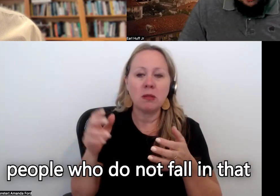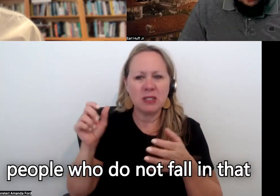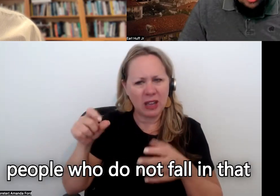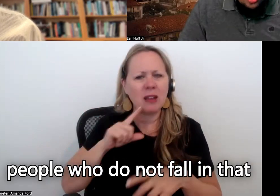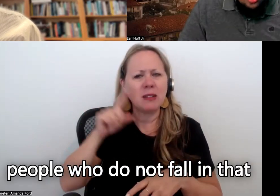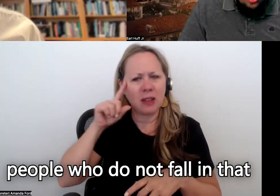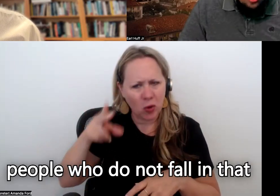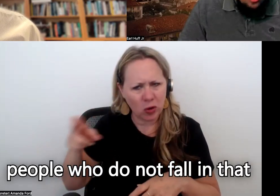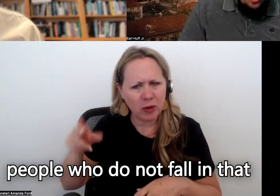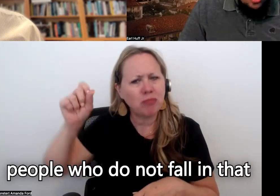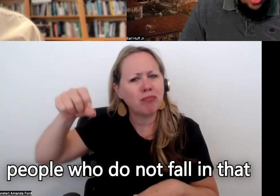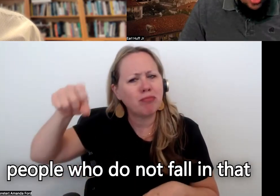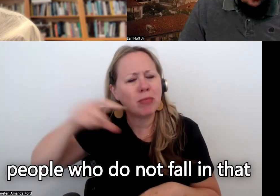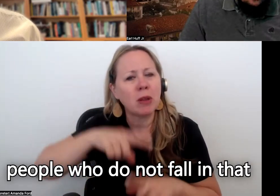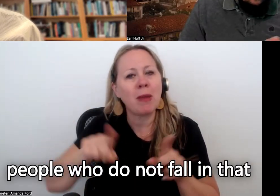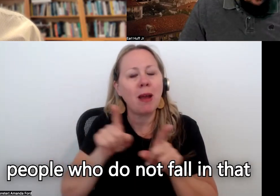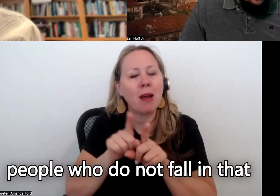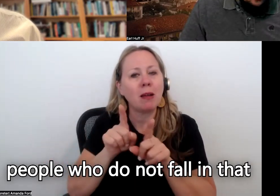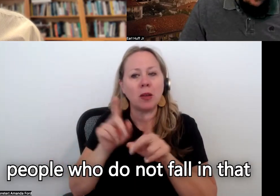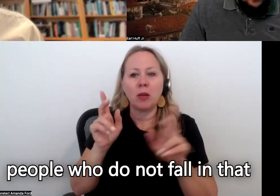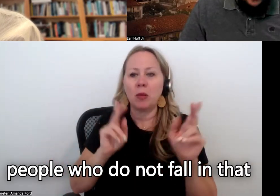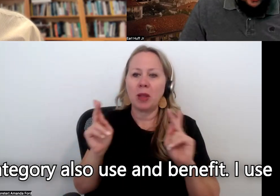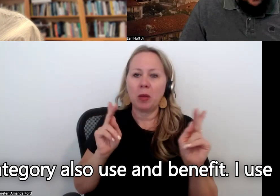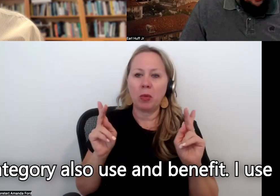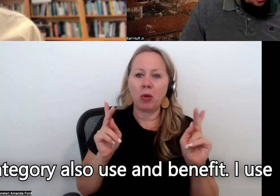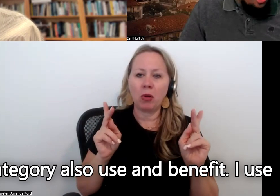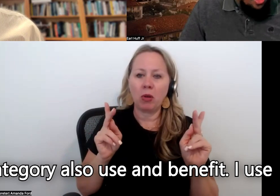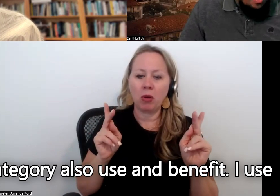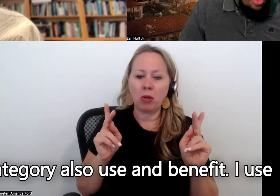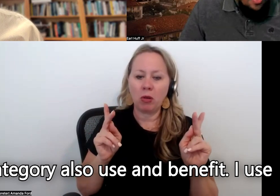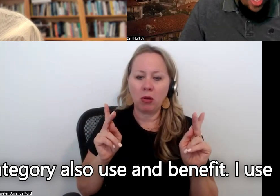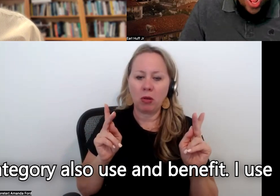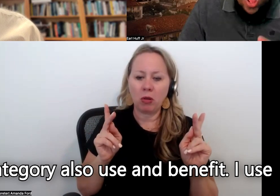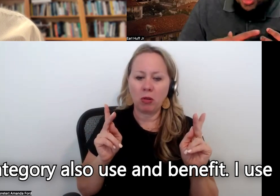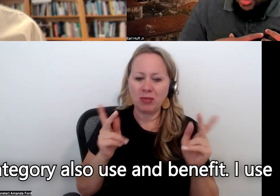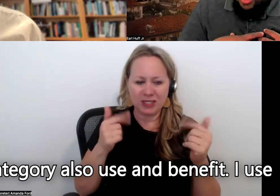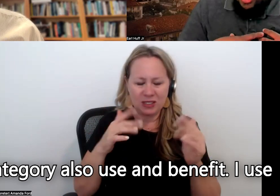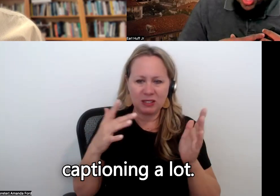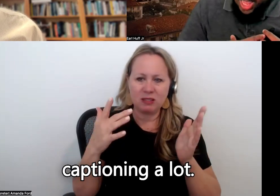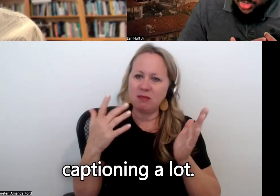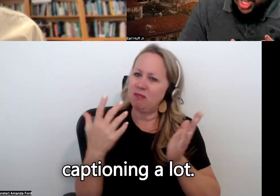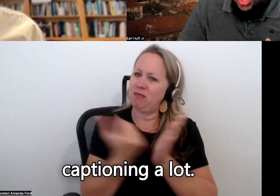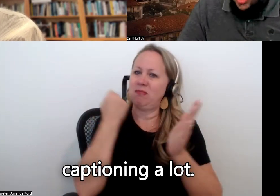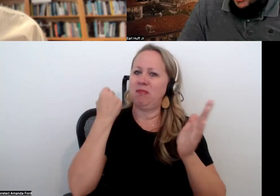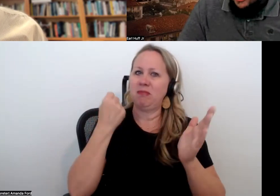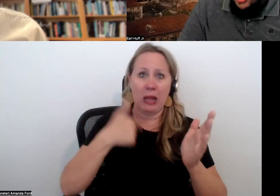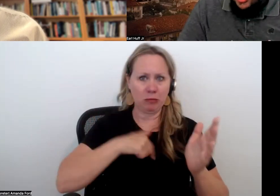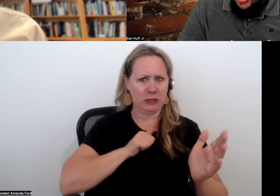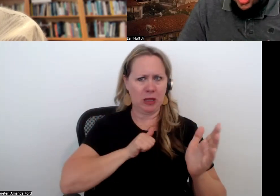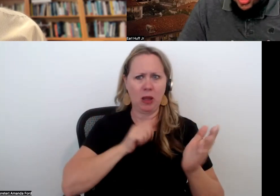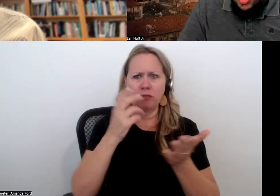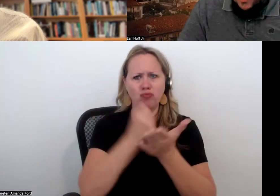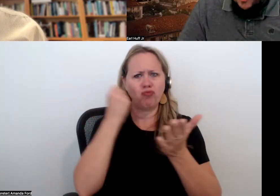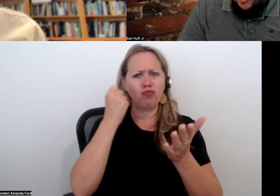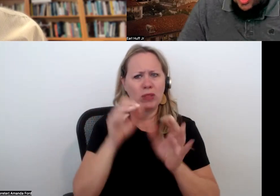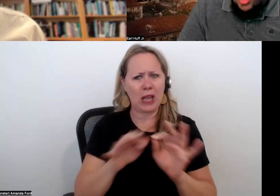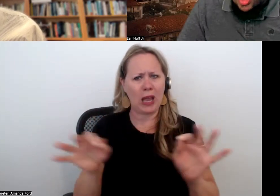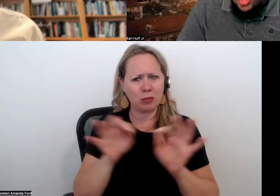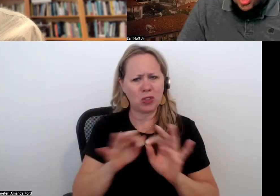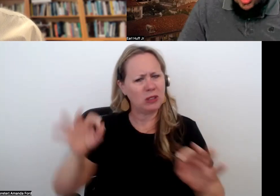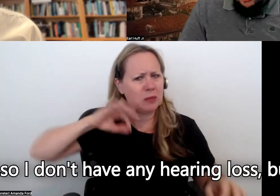for people who do not fall in that category also use them benefit. I Right. use captioning a lot.